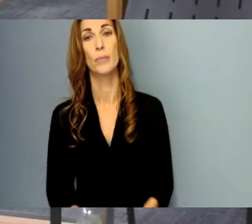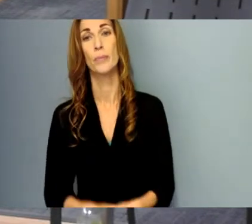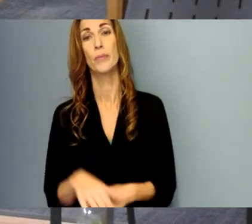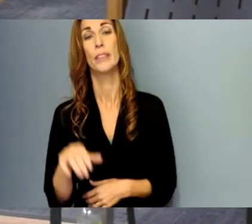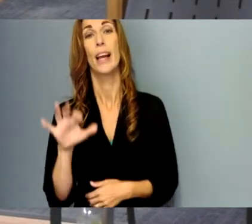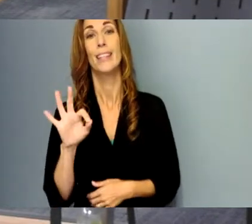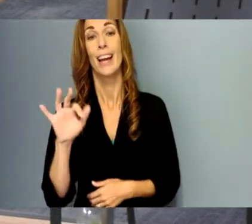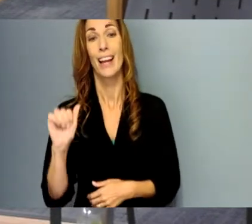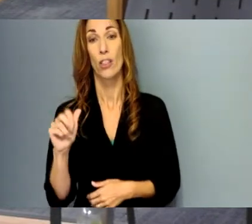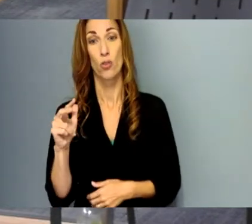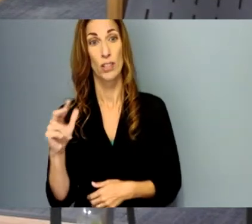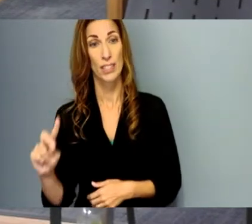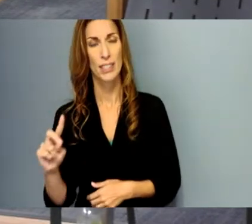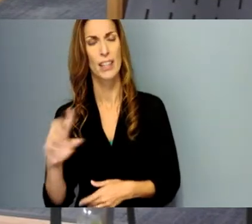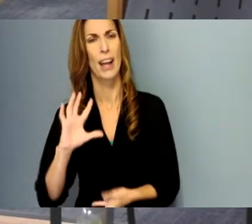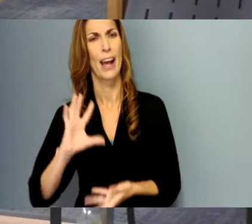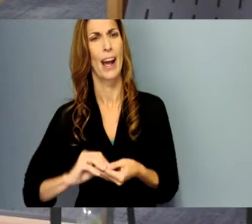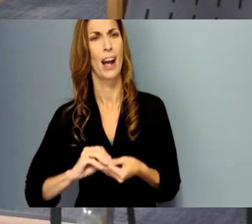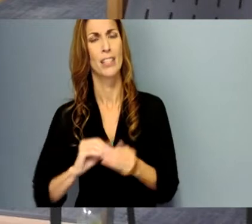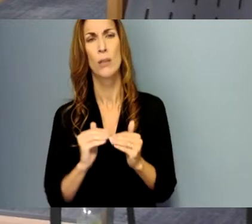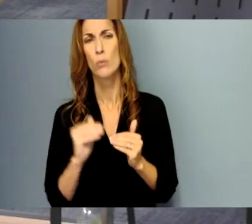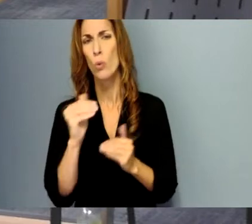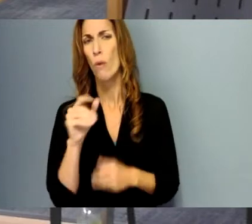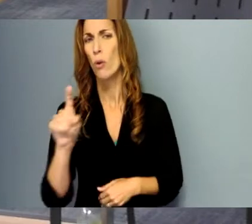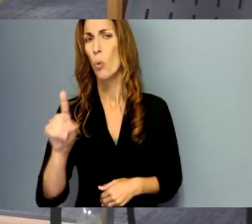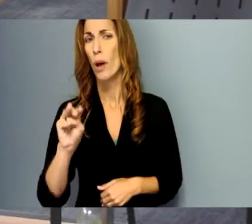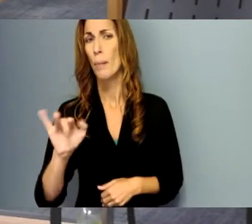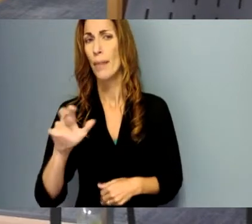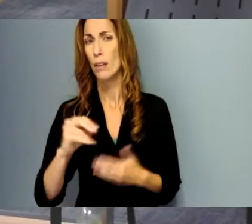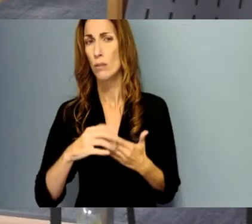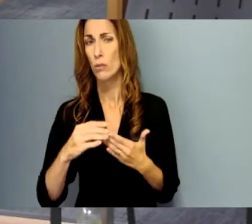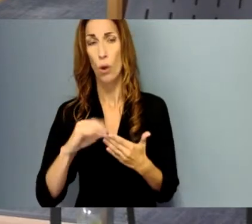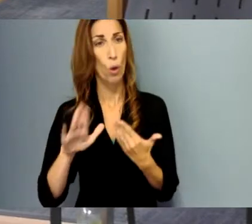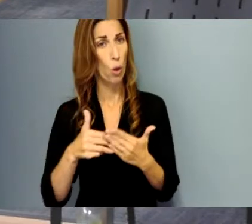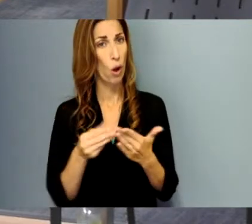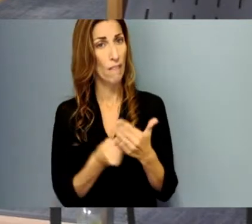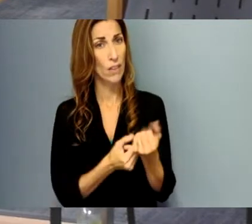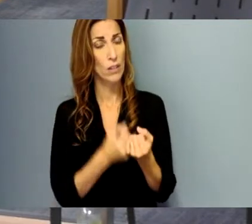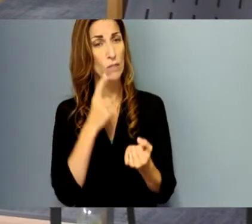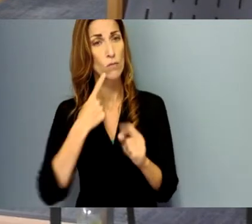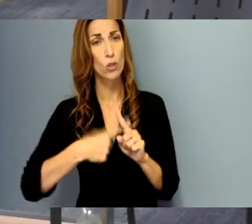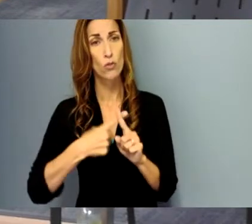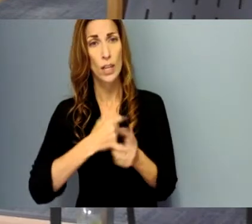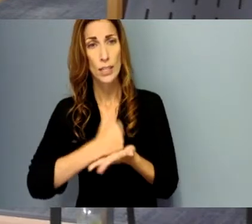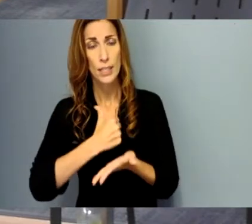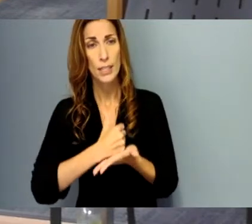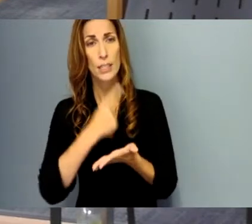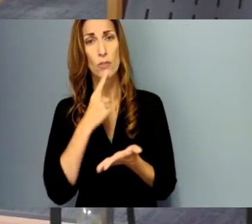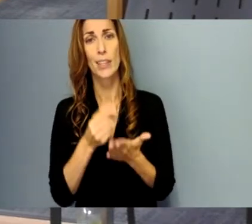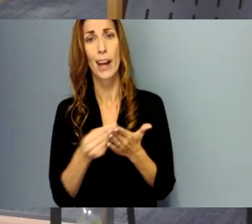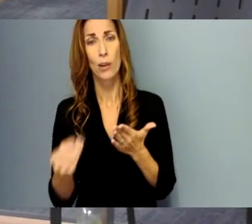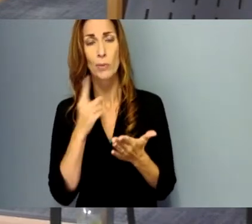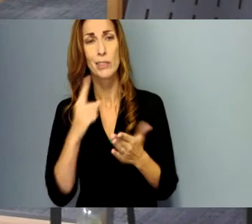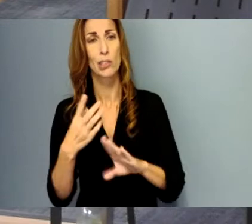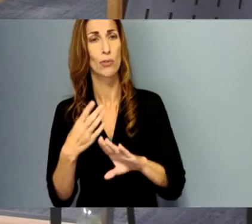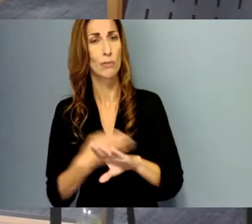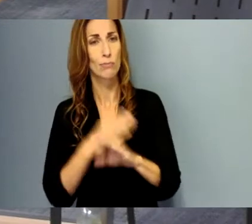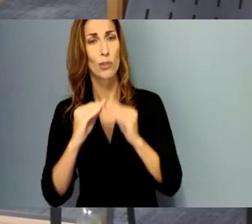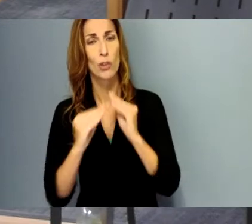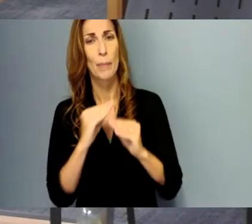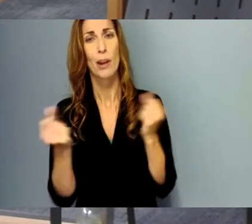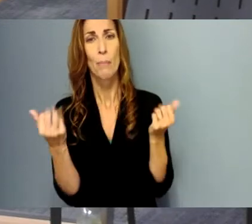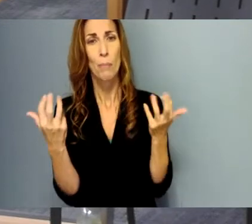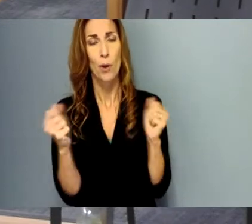9A3D, this adds up to over $1 million, all funding for rental assistance and acquisitions and repairs of multifamily